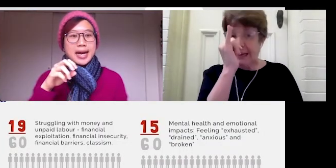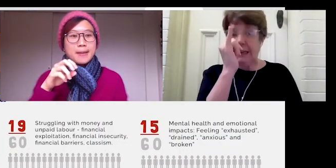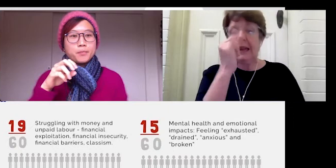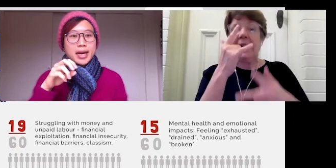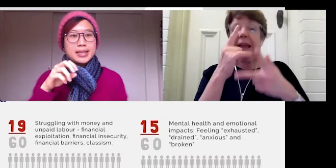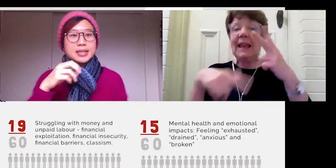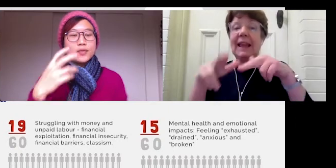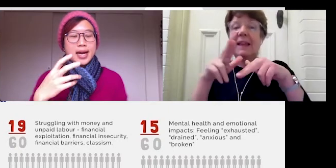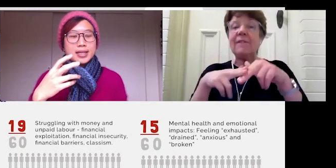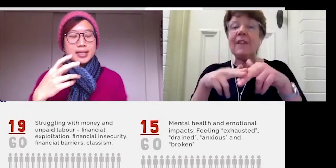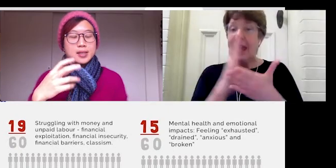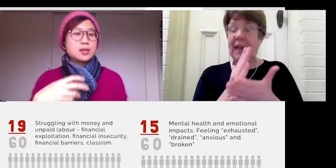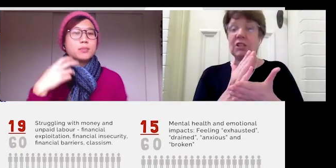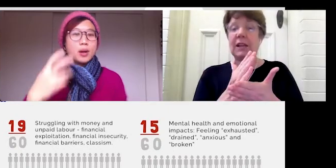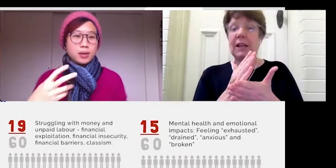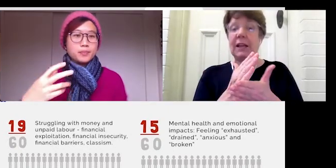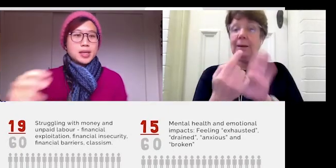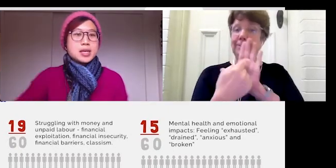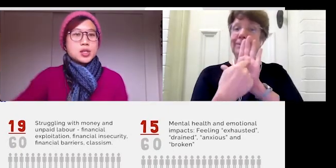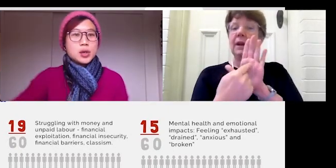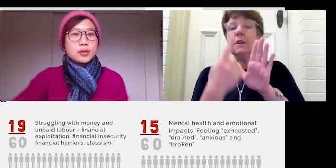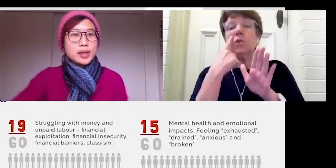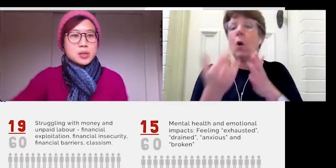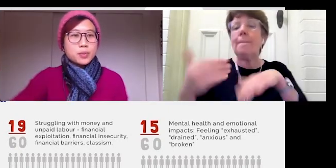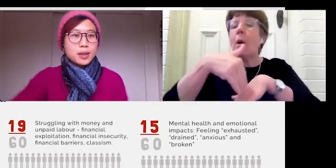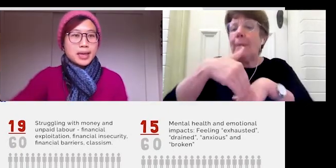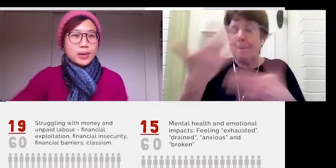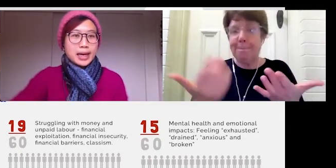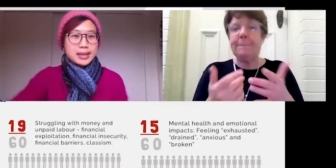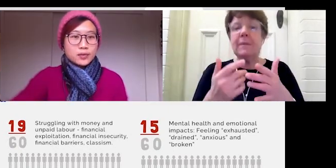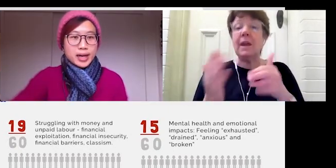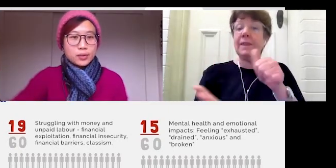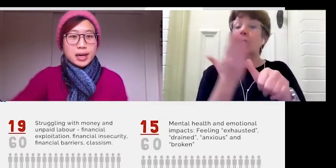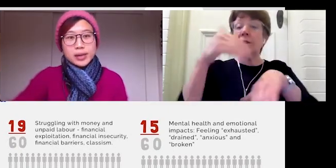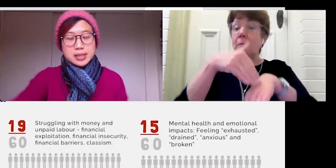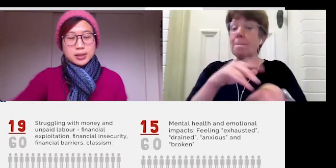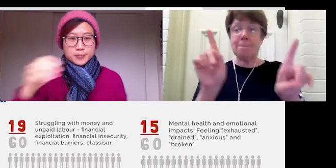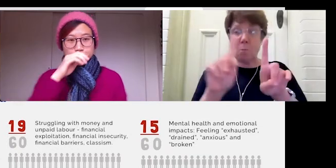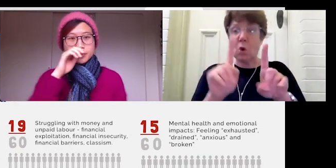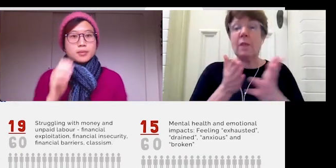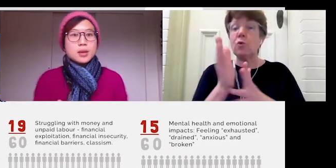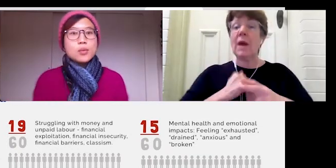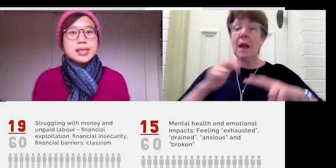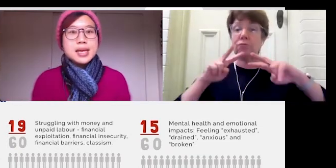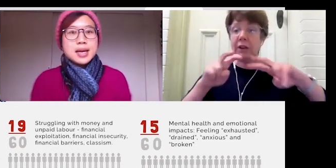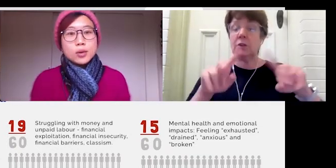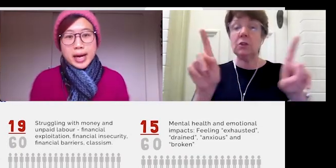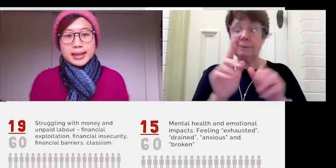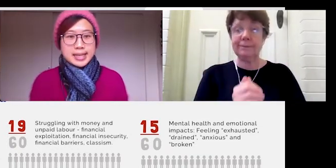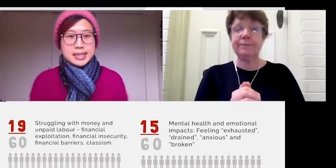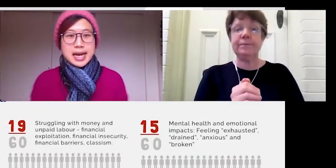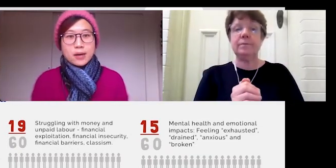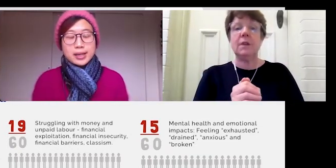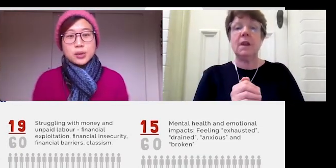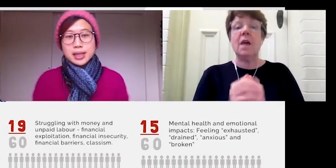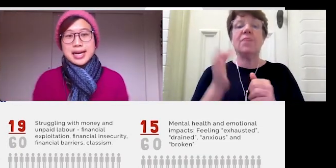they identified a certain problem. So the first problem that we identified through our research was the white